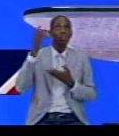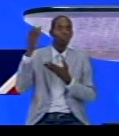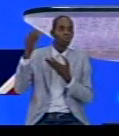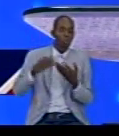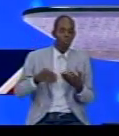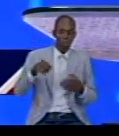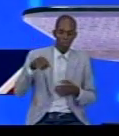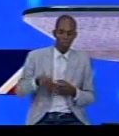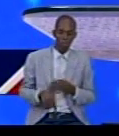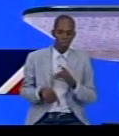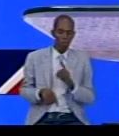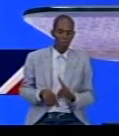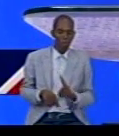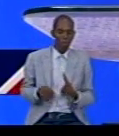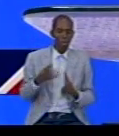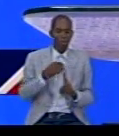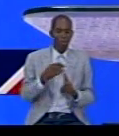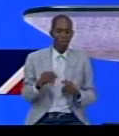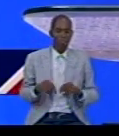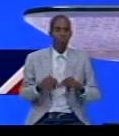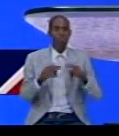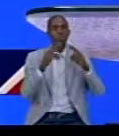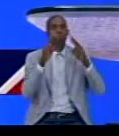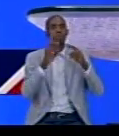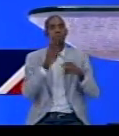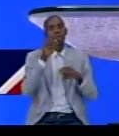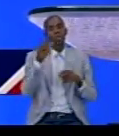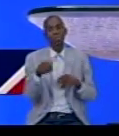one and setteth up another.